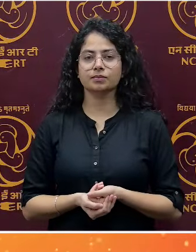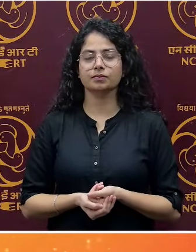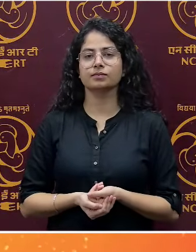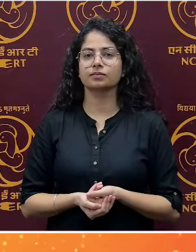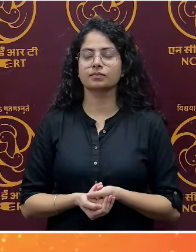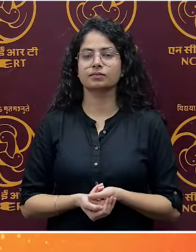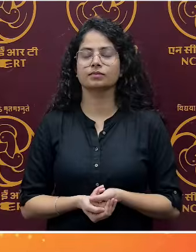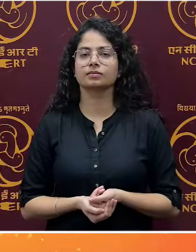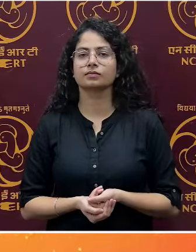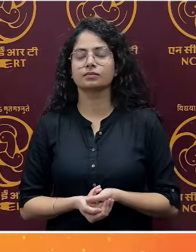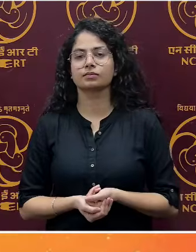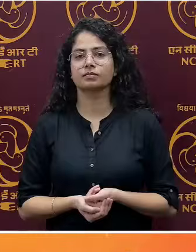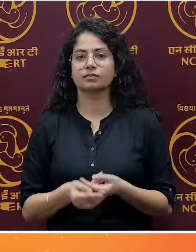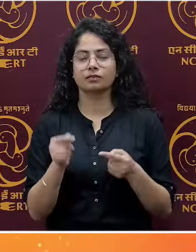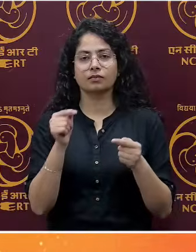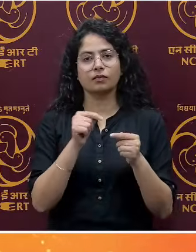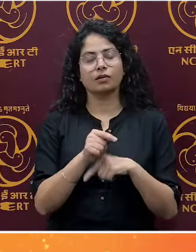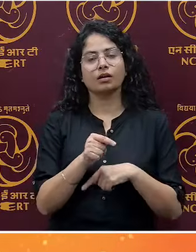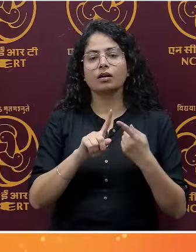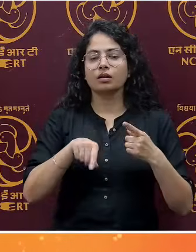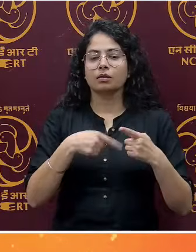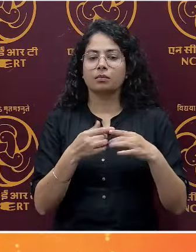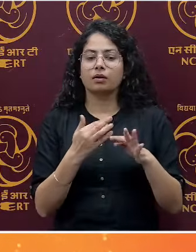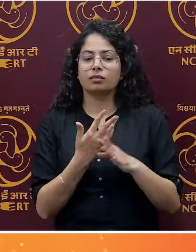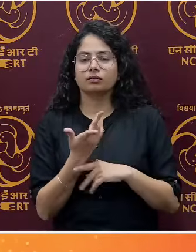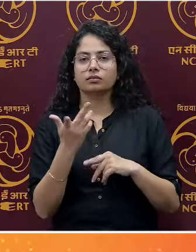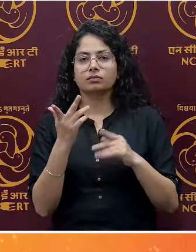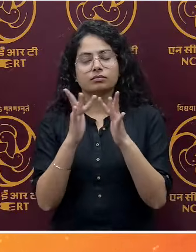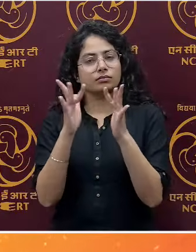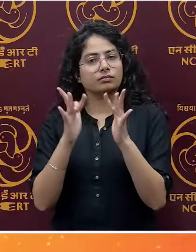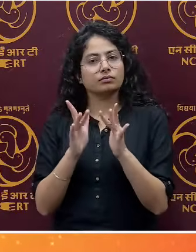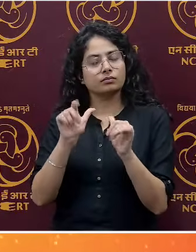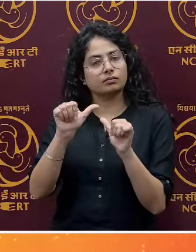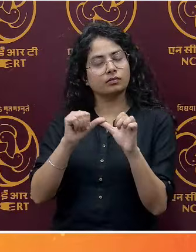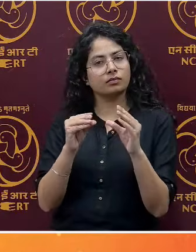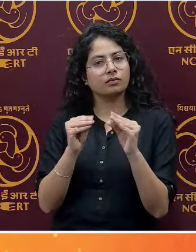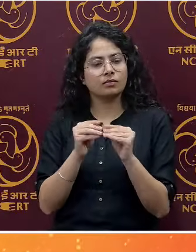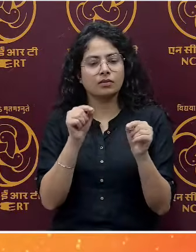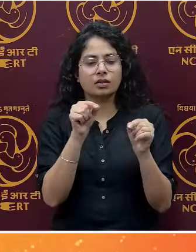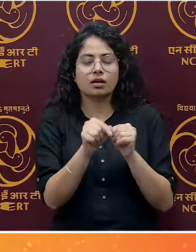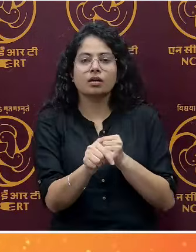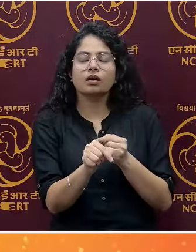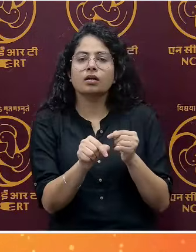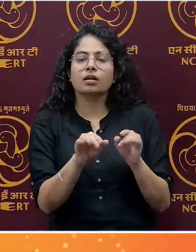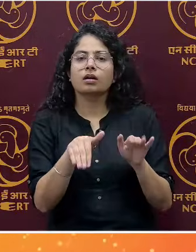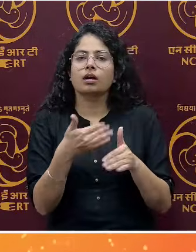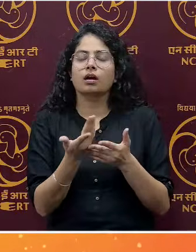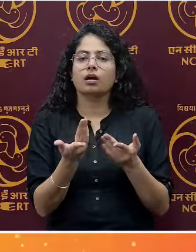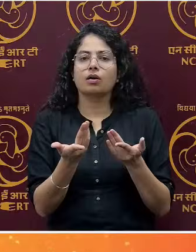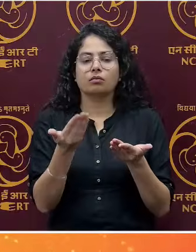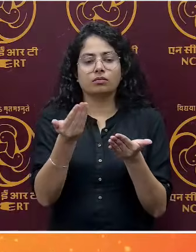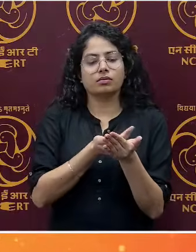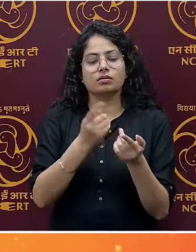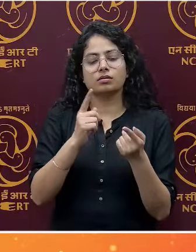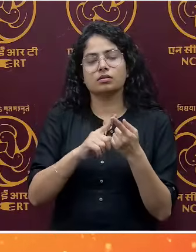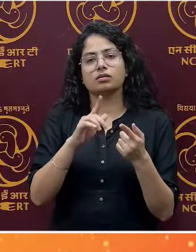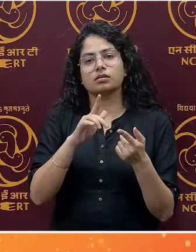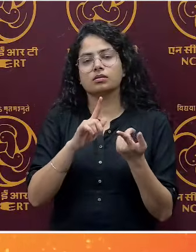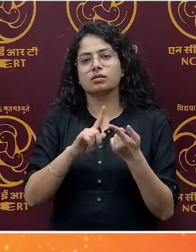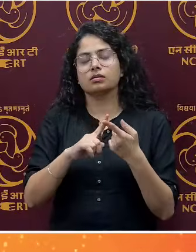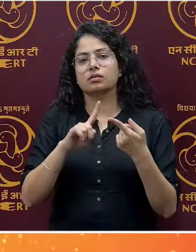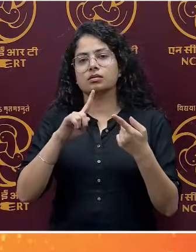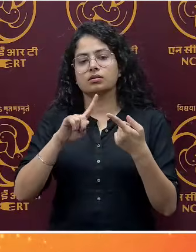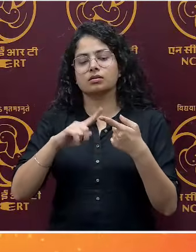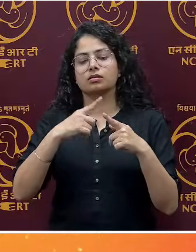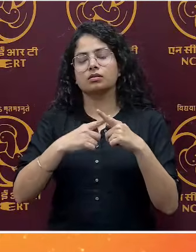Okay. So that was about the virtual lab. And ma'am, how can it guarantee safe experimentation, ma'am? Yes. Could you please